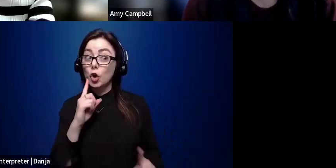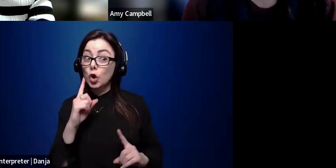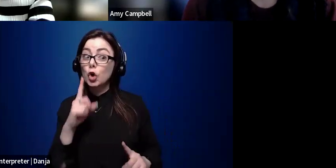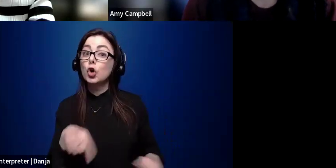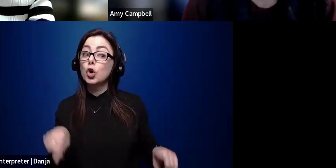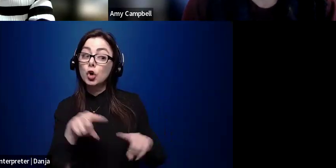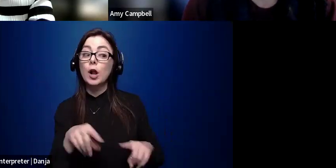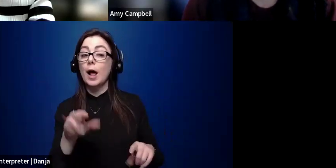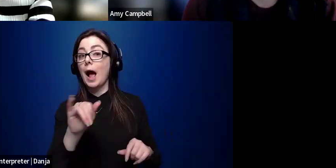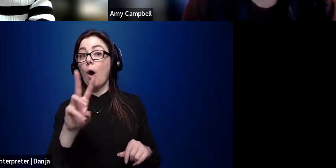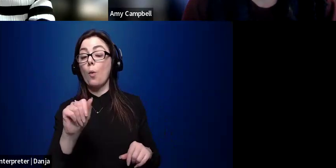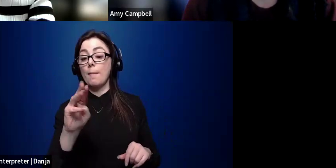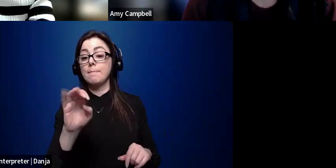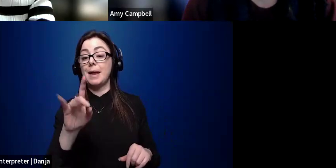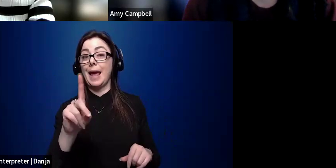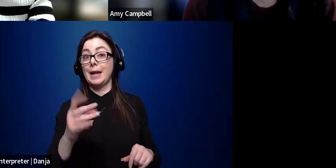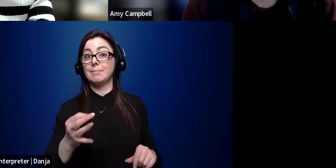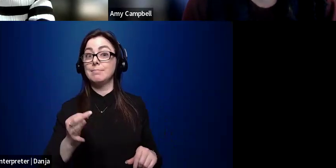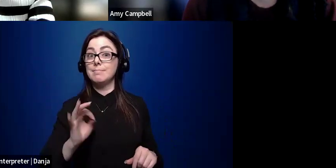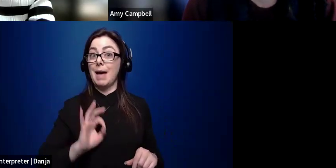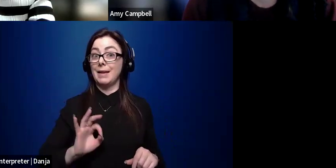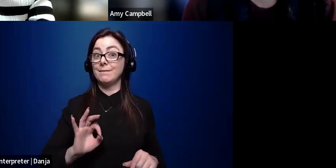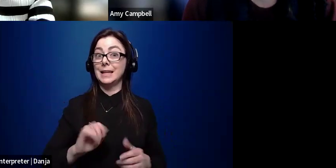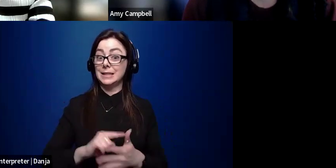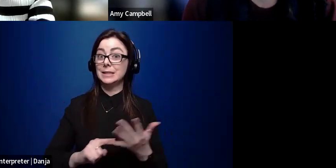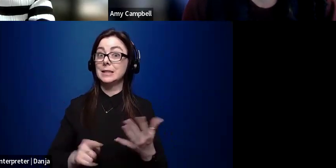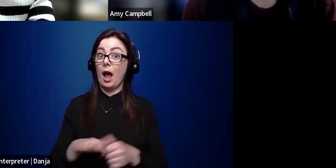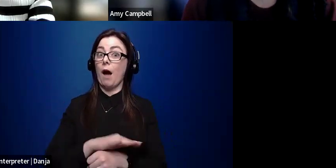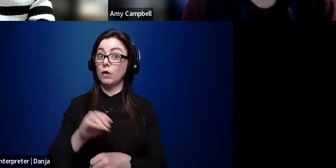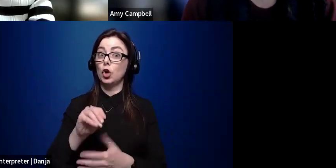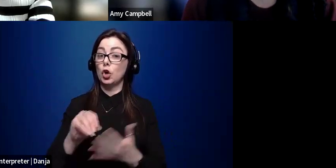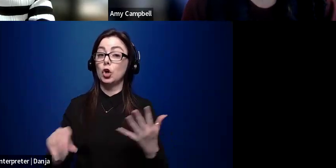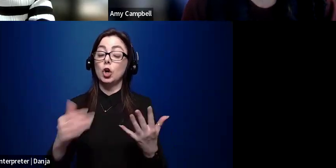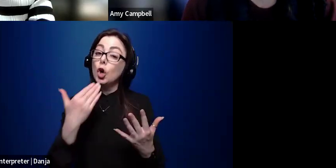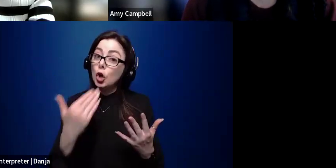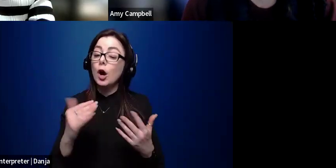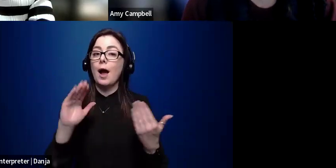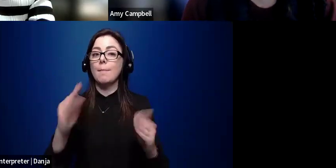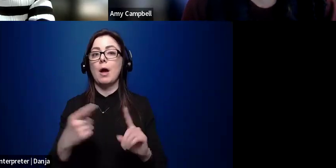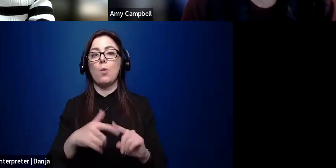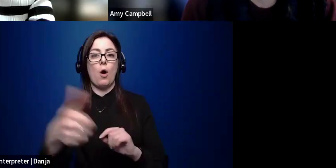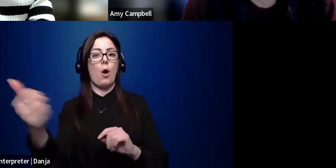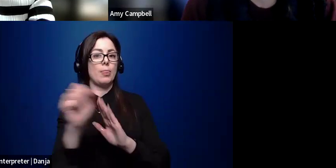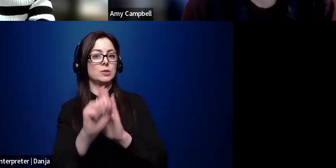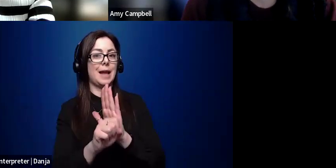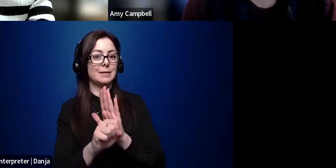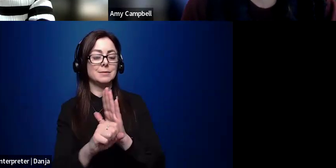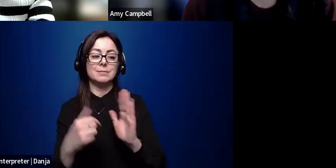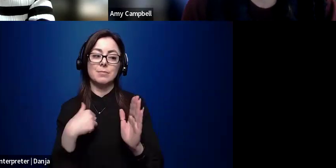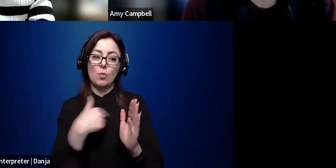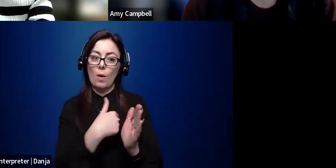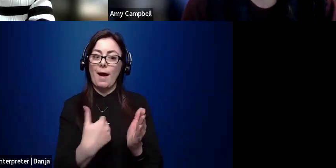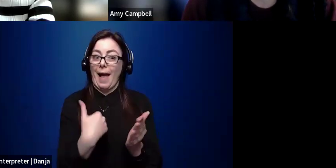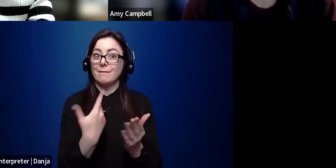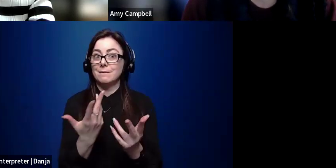good compared to other states, that we have a pretty full list of benefits.